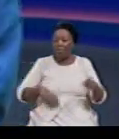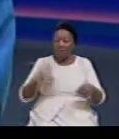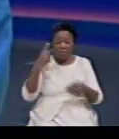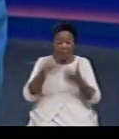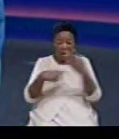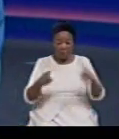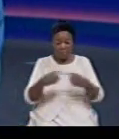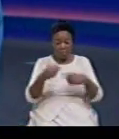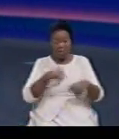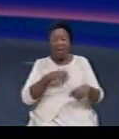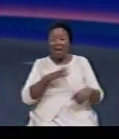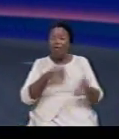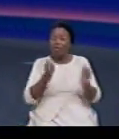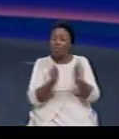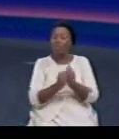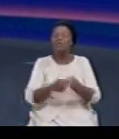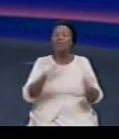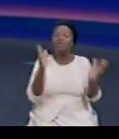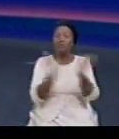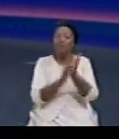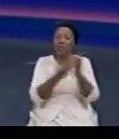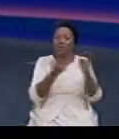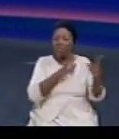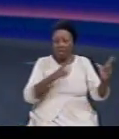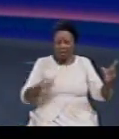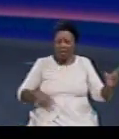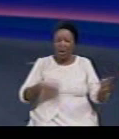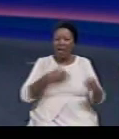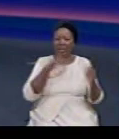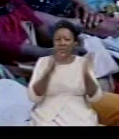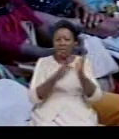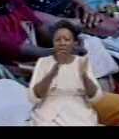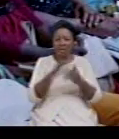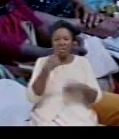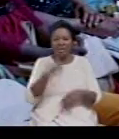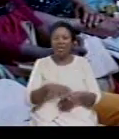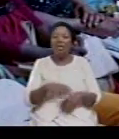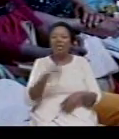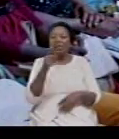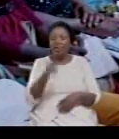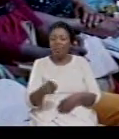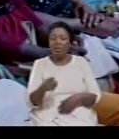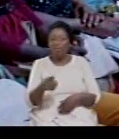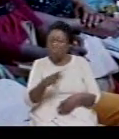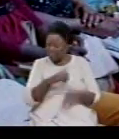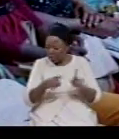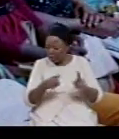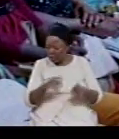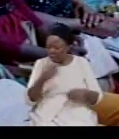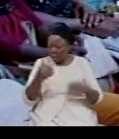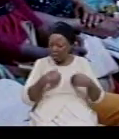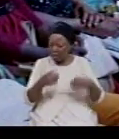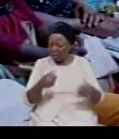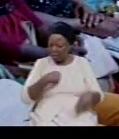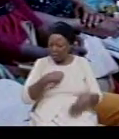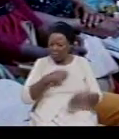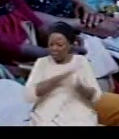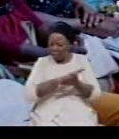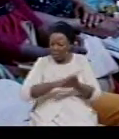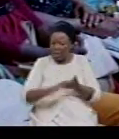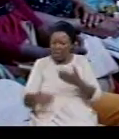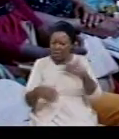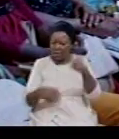we praises unto the Lord. And Jesus said, were there not 10 cleansed? Where are the